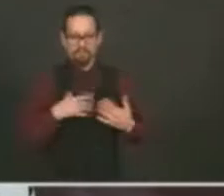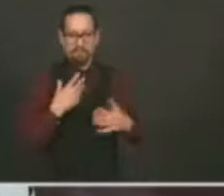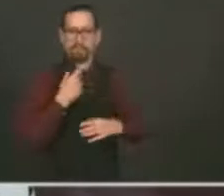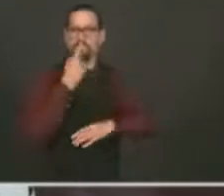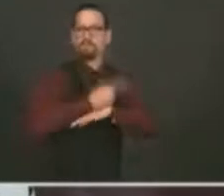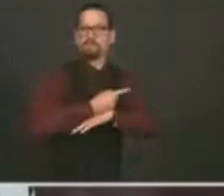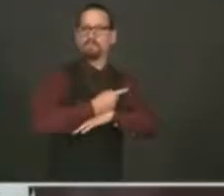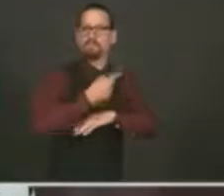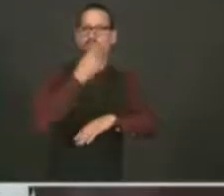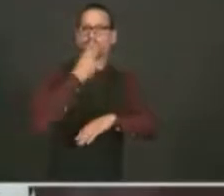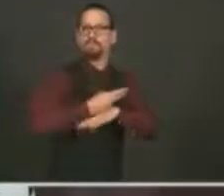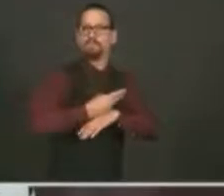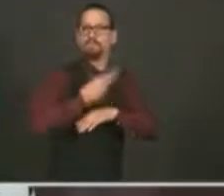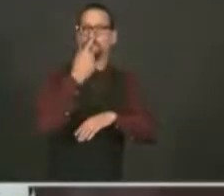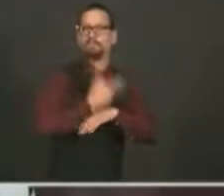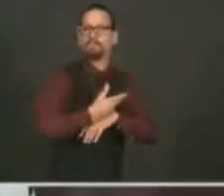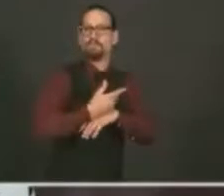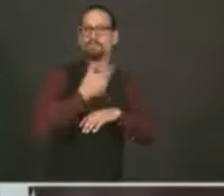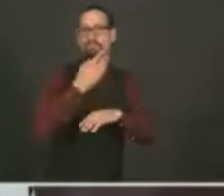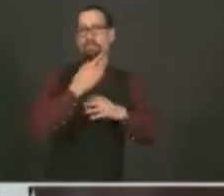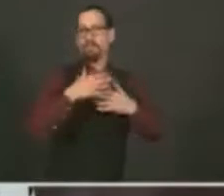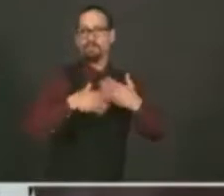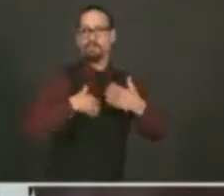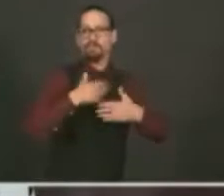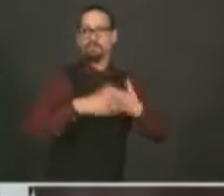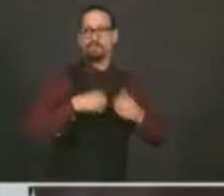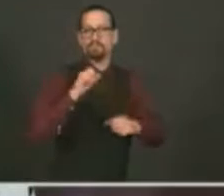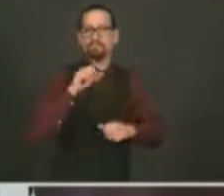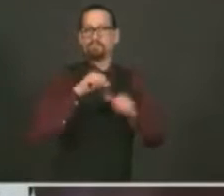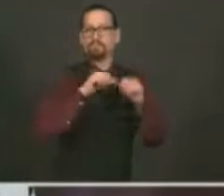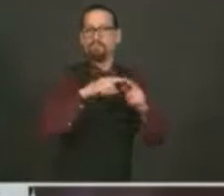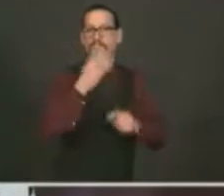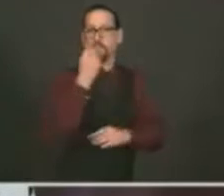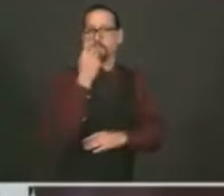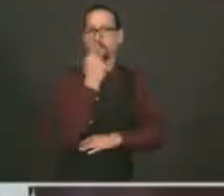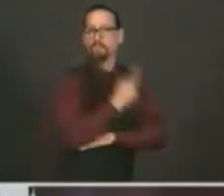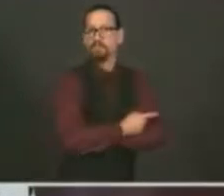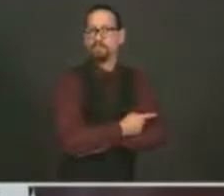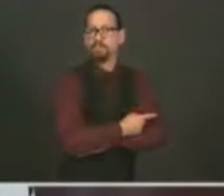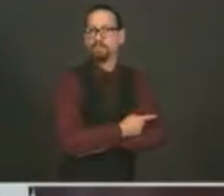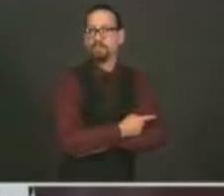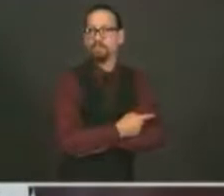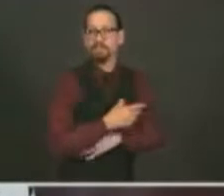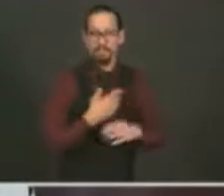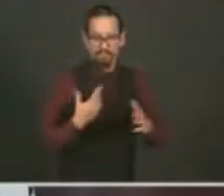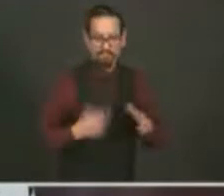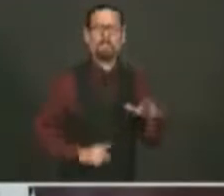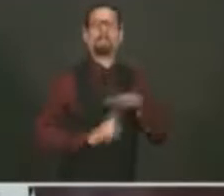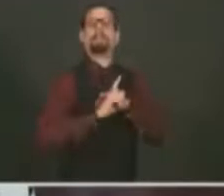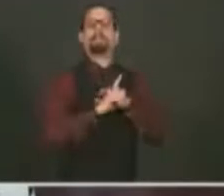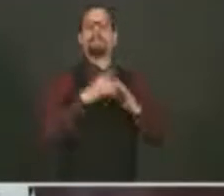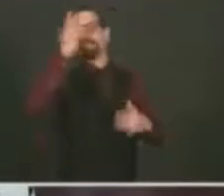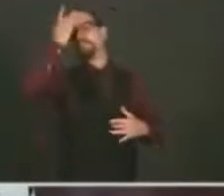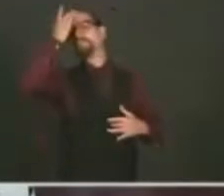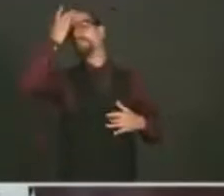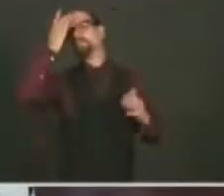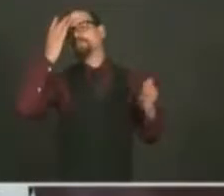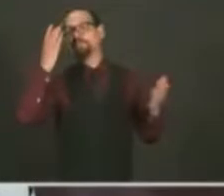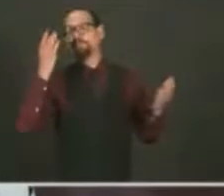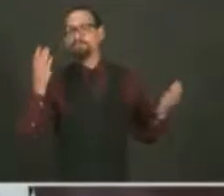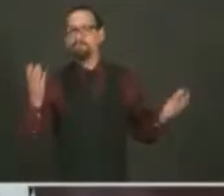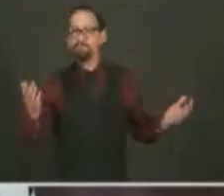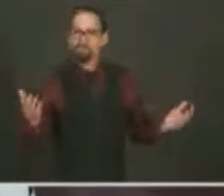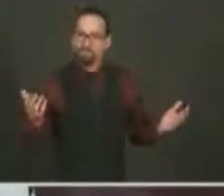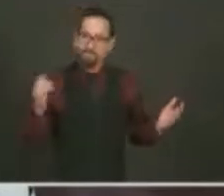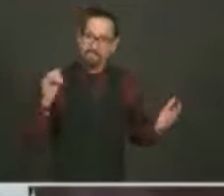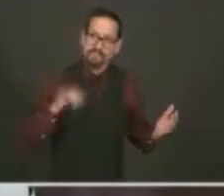without knowing it, and it can take as long as 14 days for symptoms to surface. And a clear way to